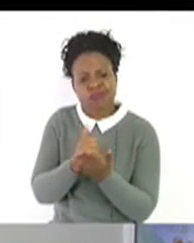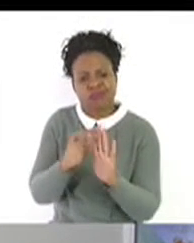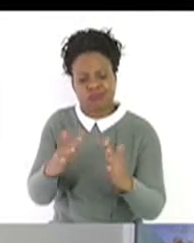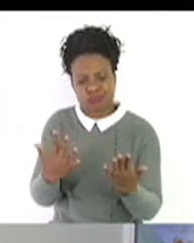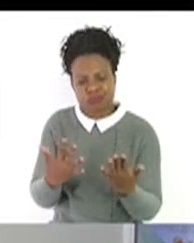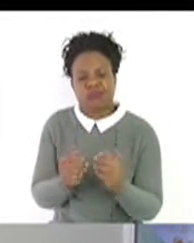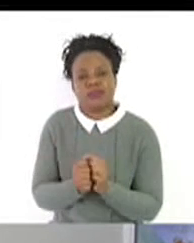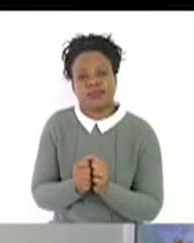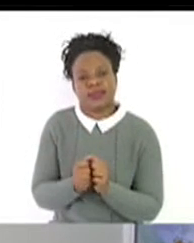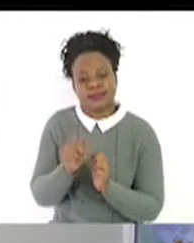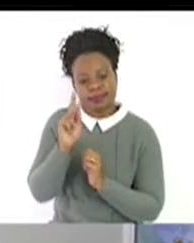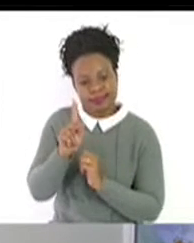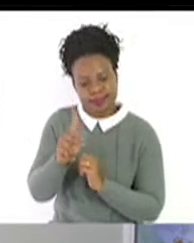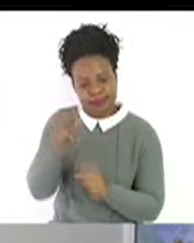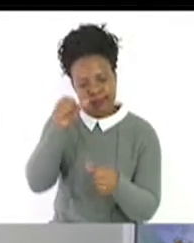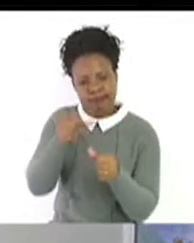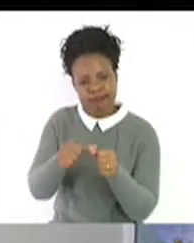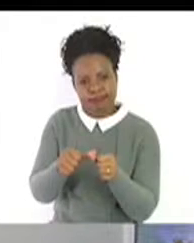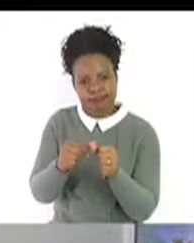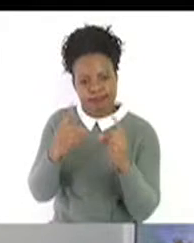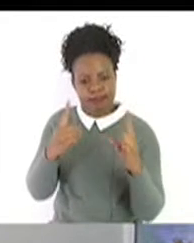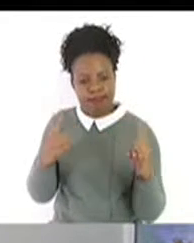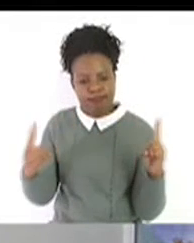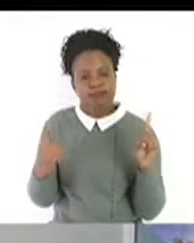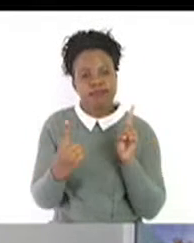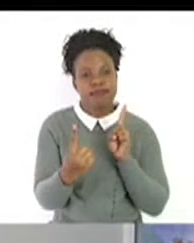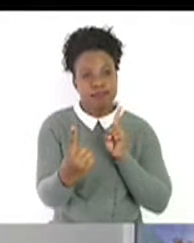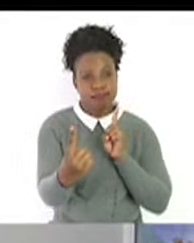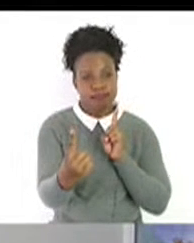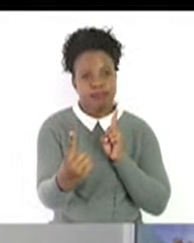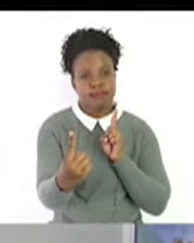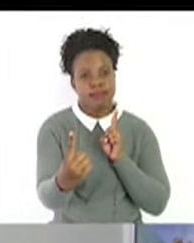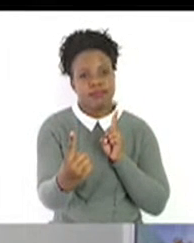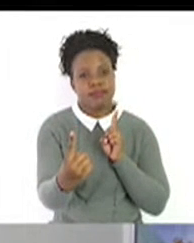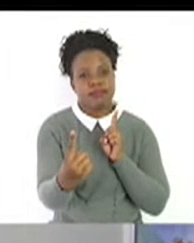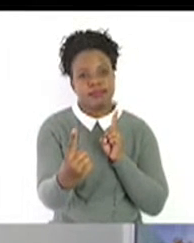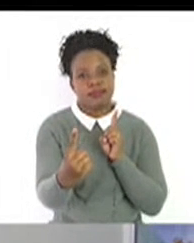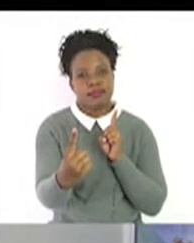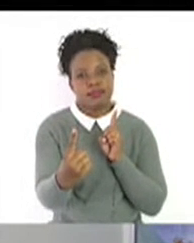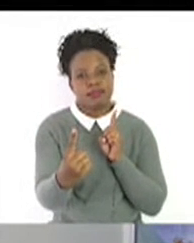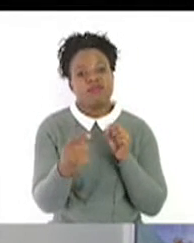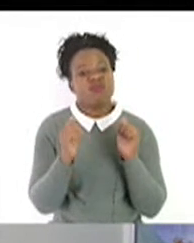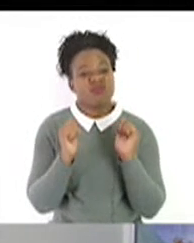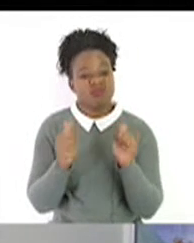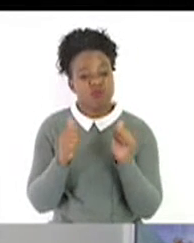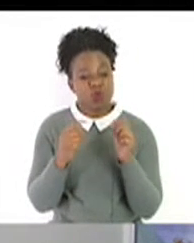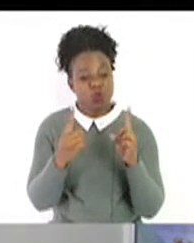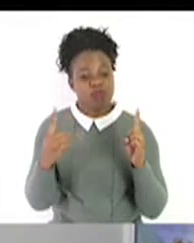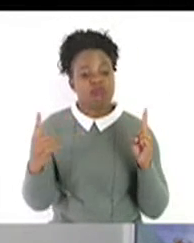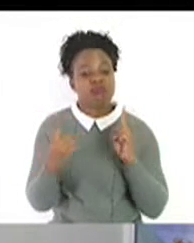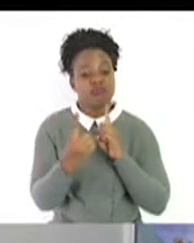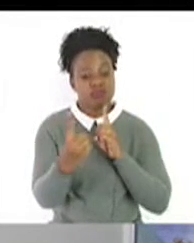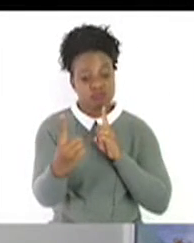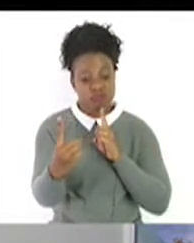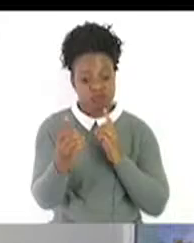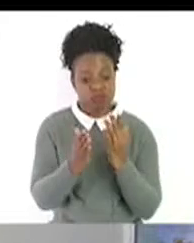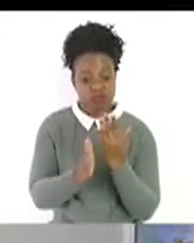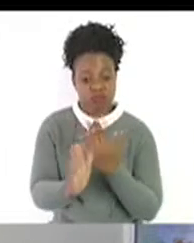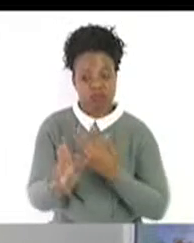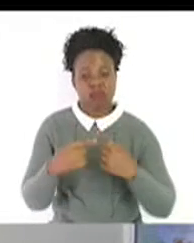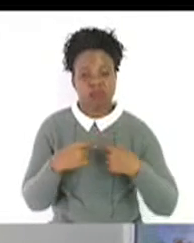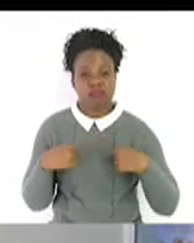remember also to maintain our distance. It's good for us. Let's